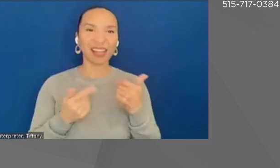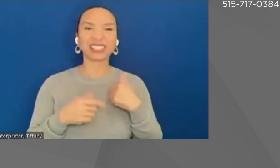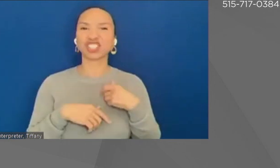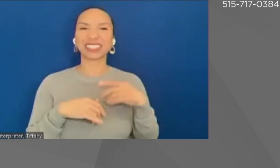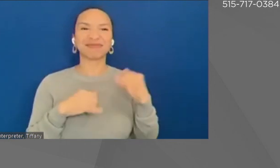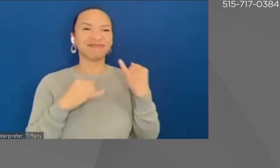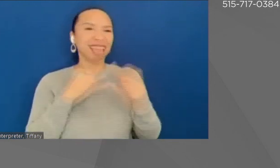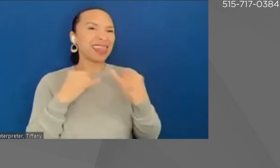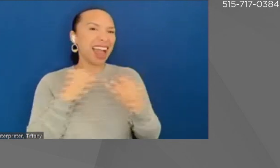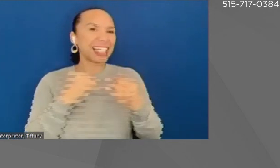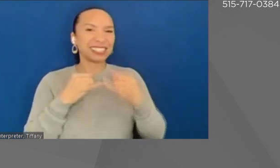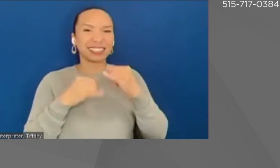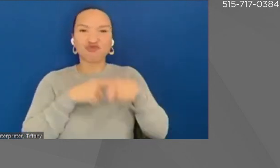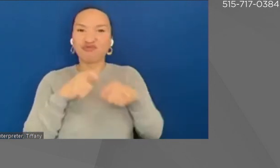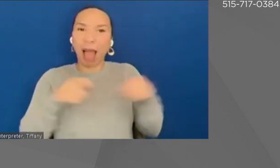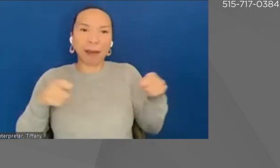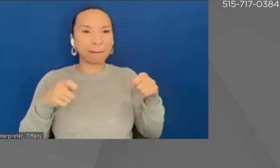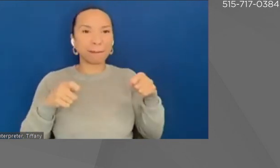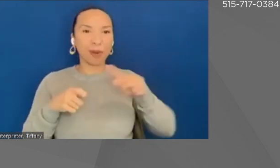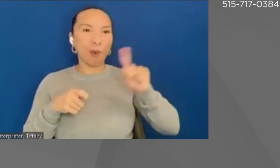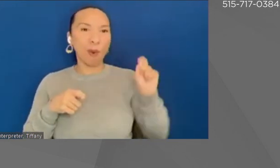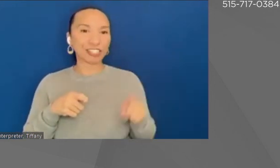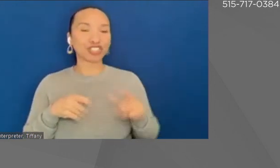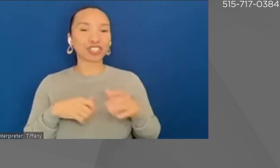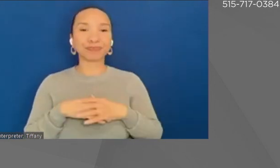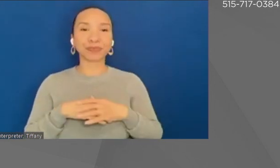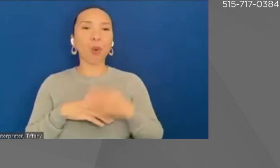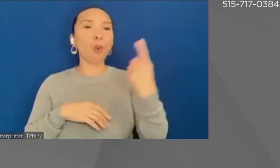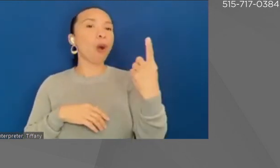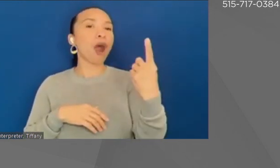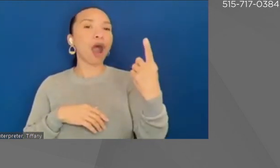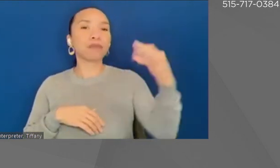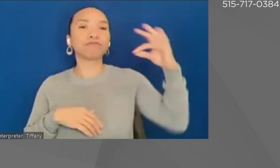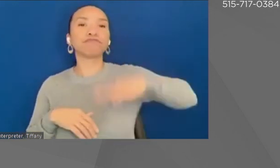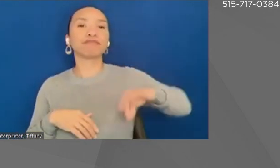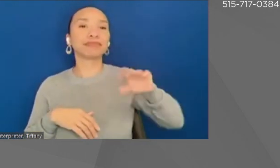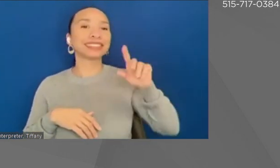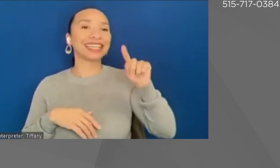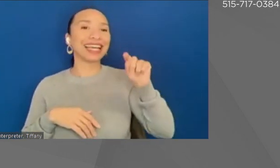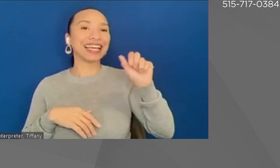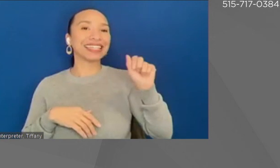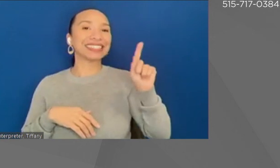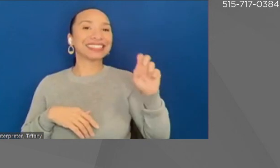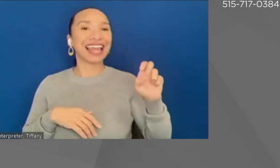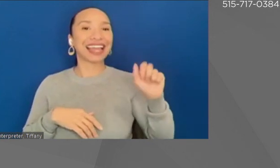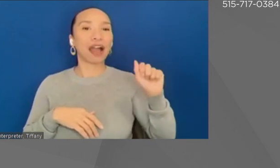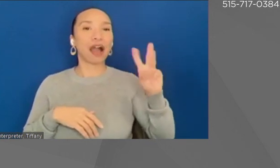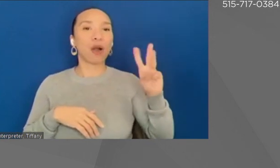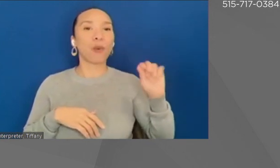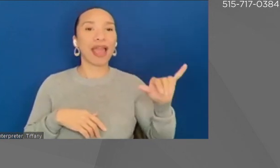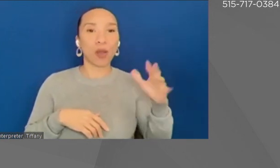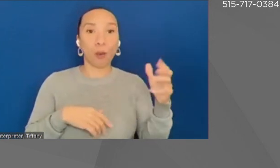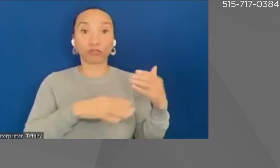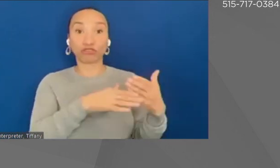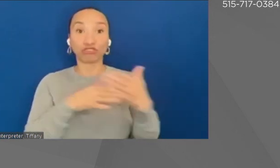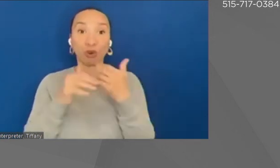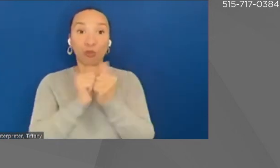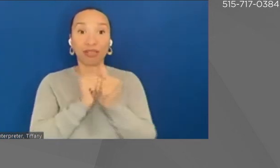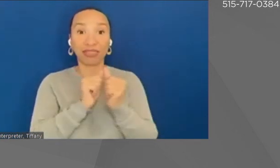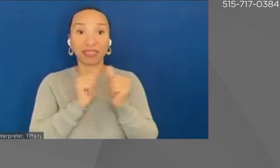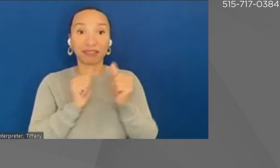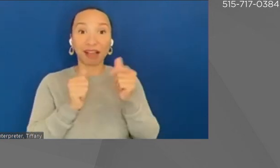for a wrap up. But what is the one takeaway you would like to share with our attendees today? And we'll start again with you, Ms.